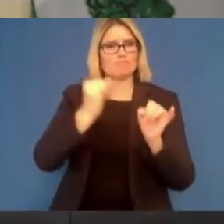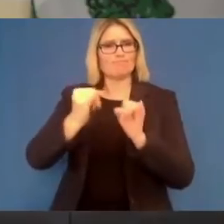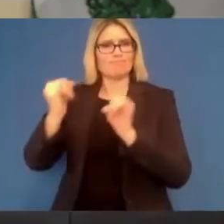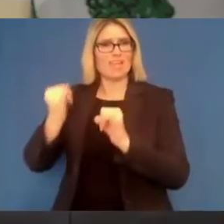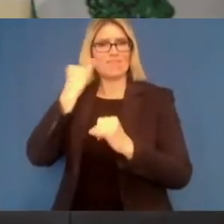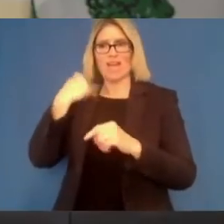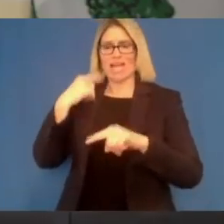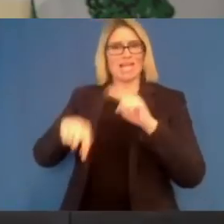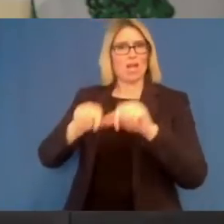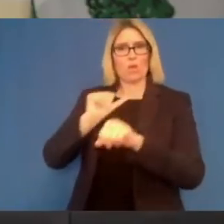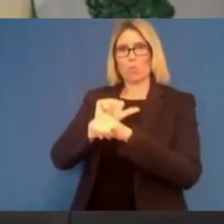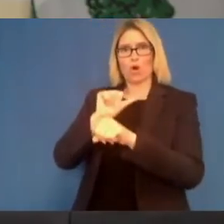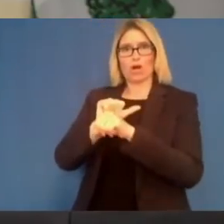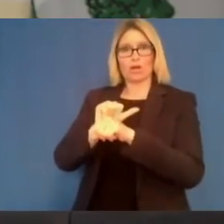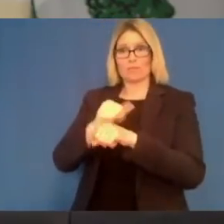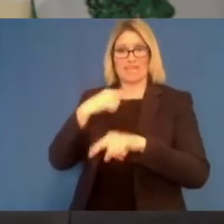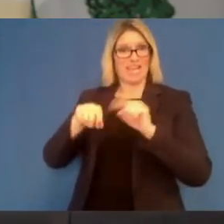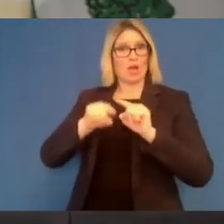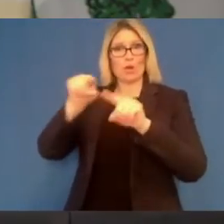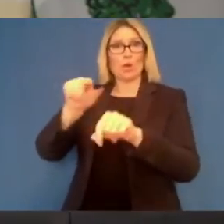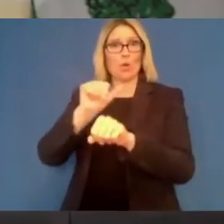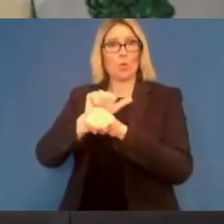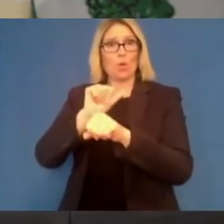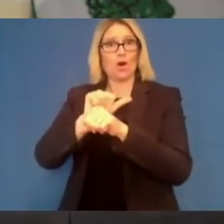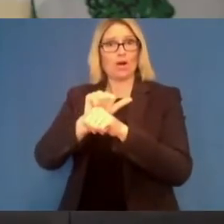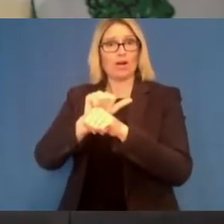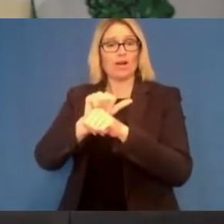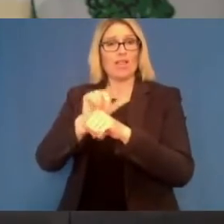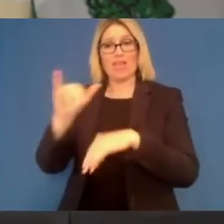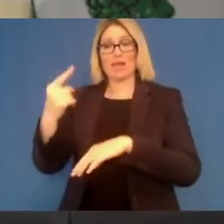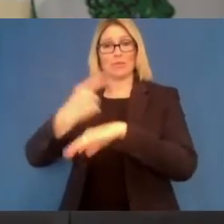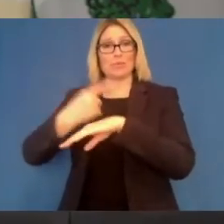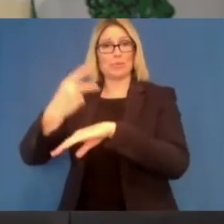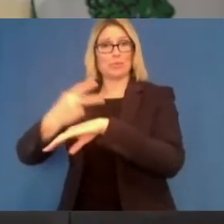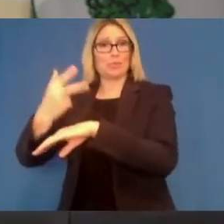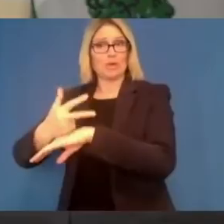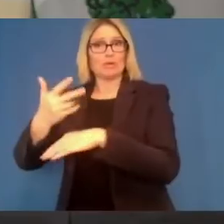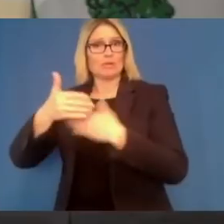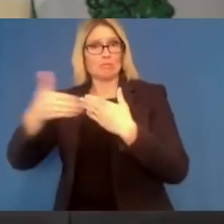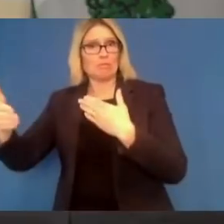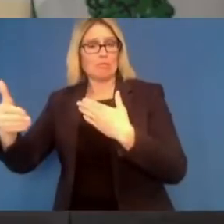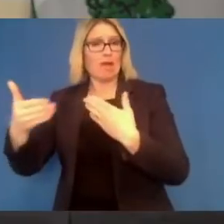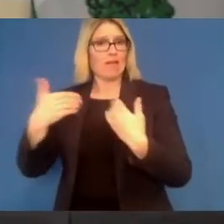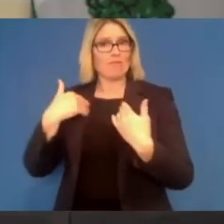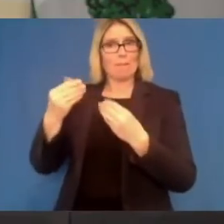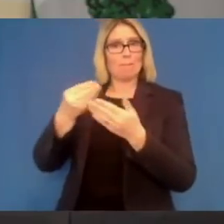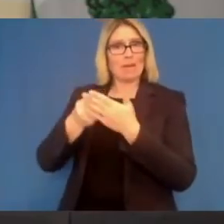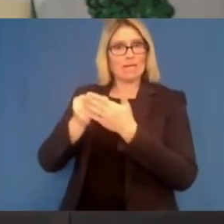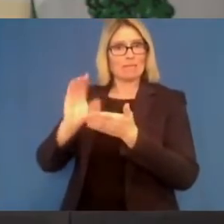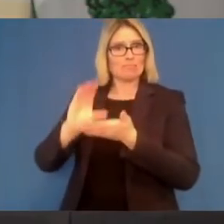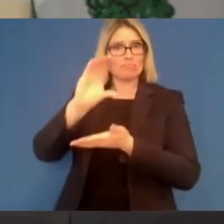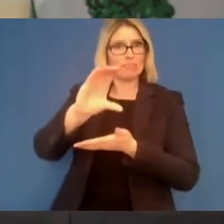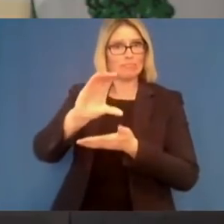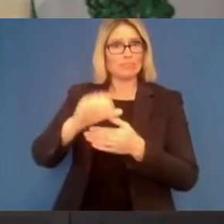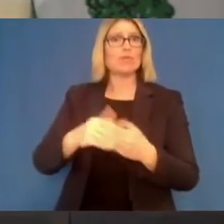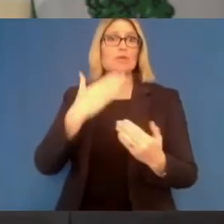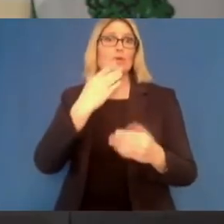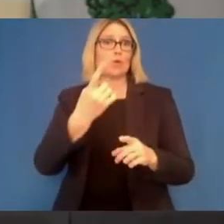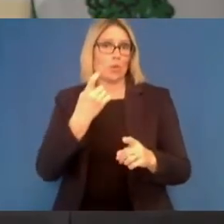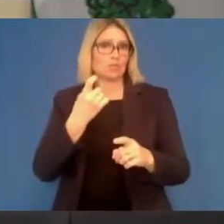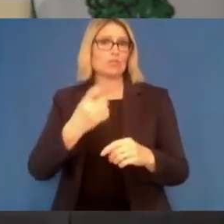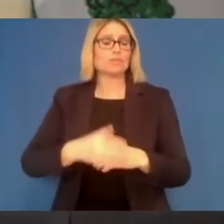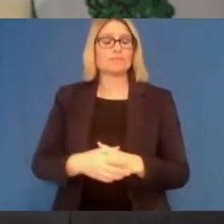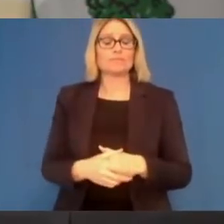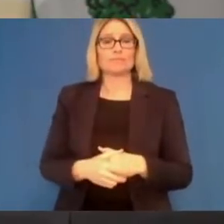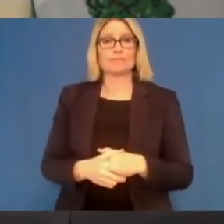work due to what's going to be occurring over the next few days? Yeah, thank you, Nicola, for the question. So, I mean, when we began